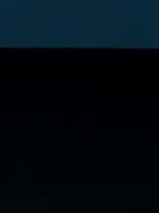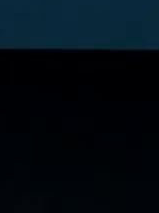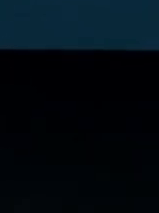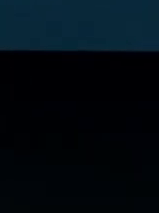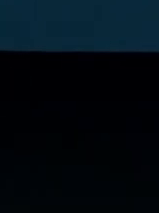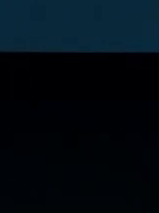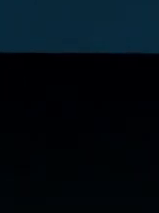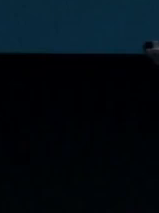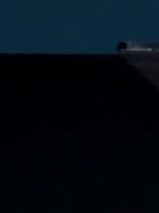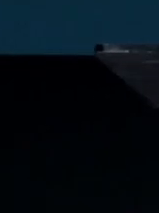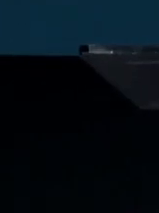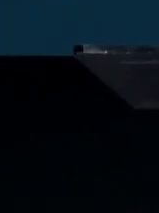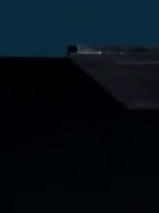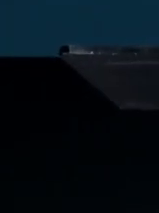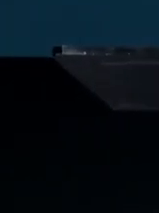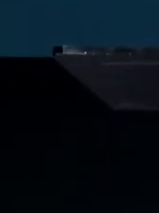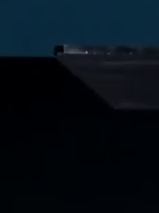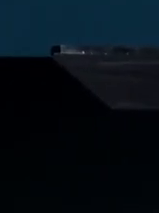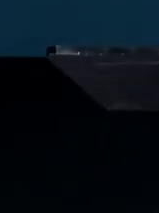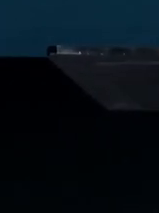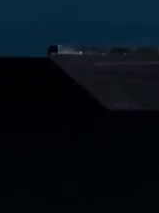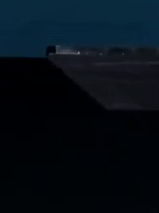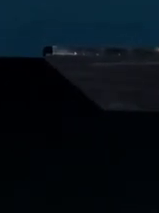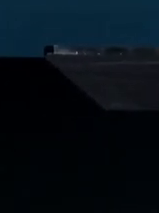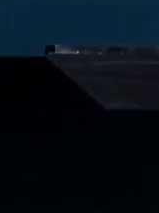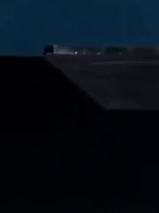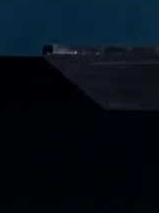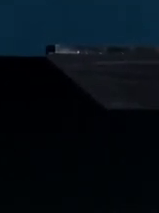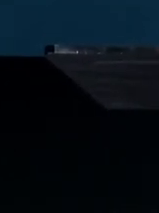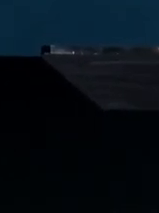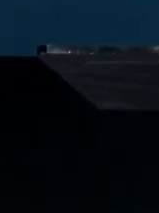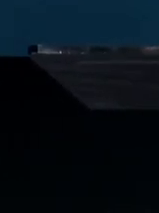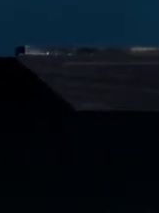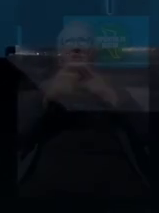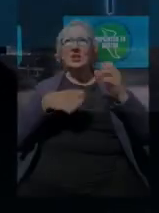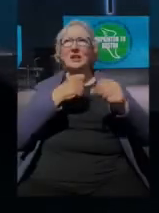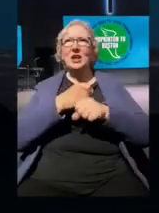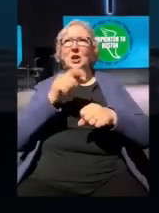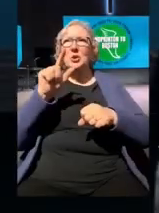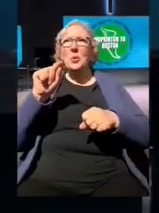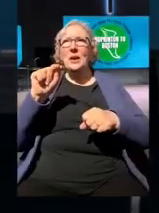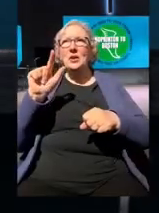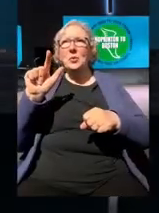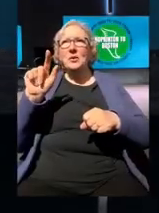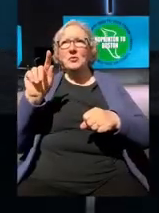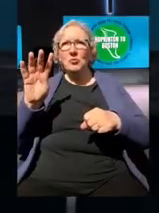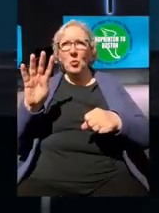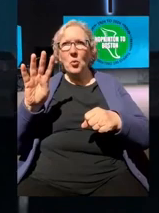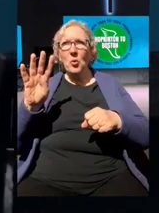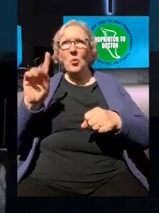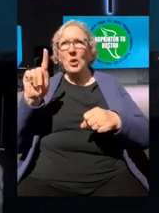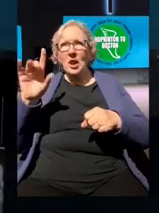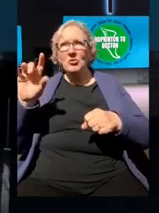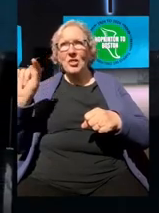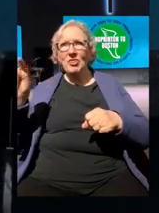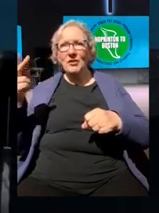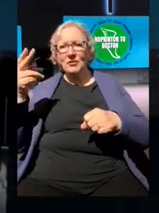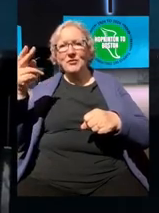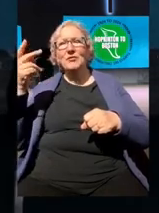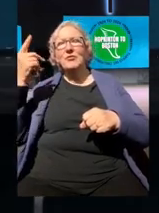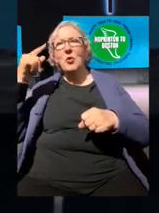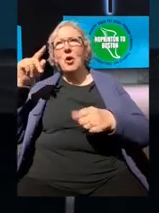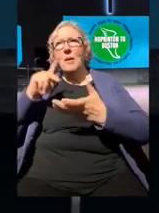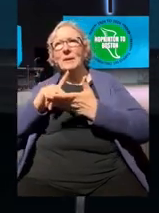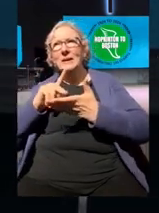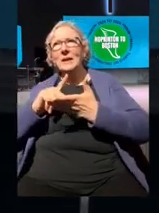anyway, so it's a milestone year, right? 2024, a milestone year for the 100th. But it's a milestone year, you know, for